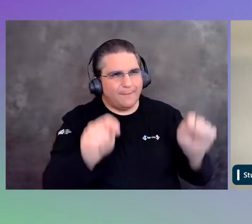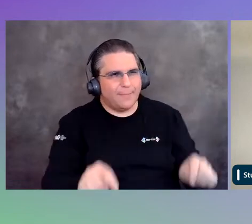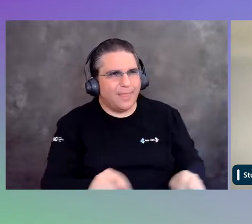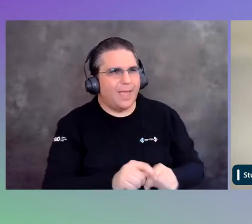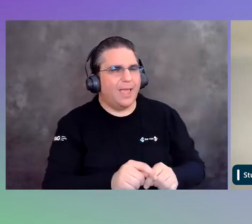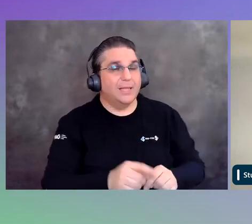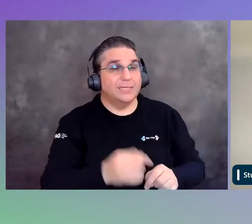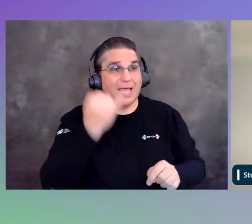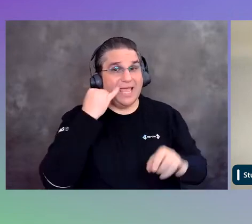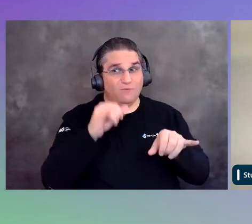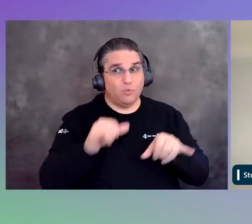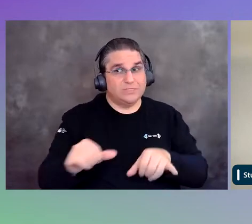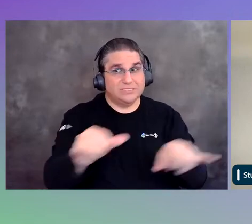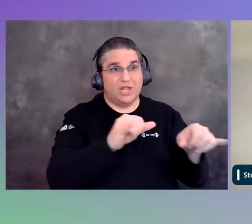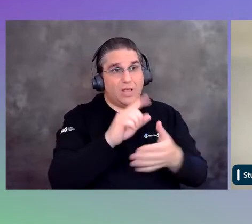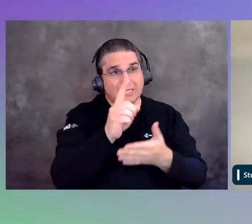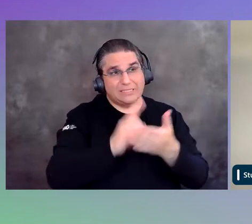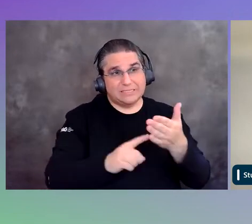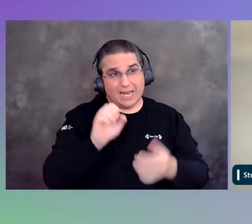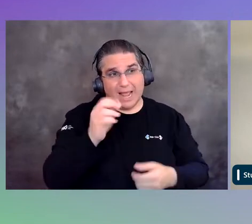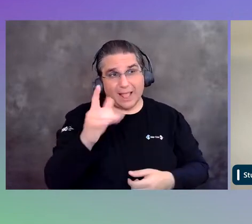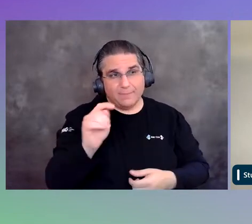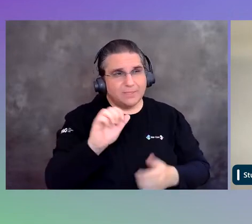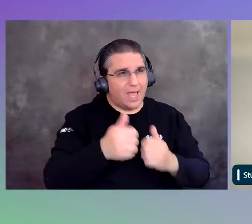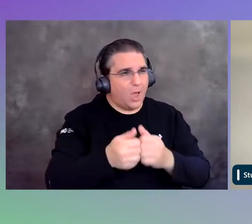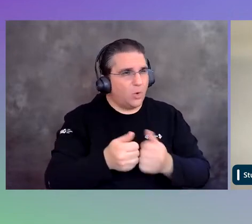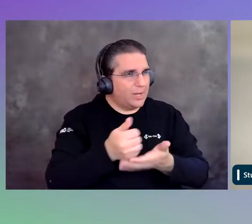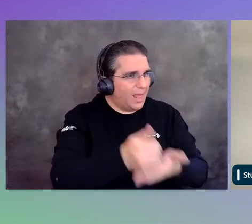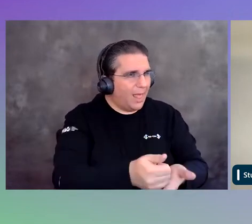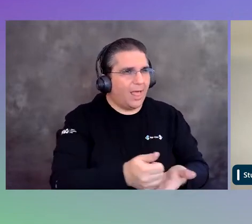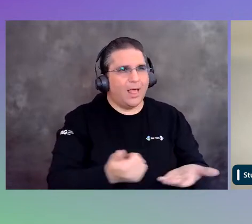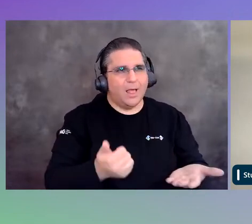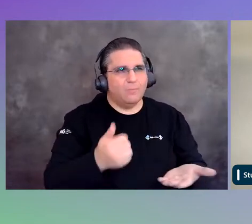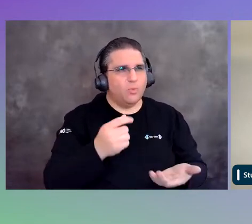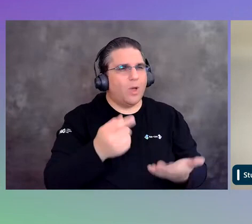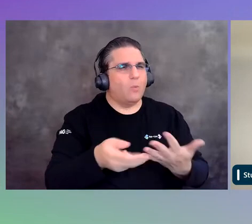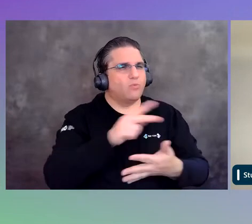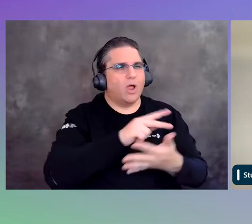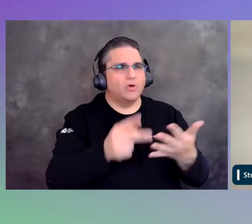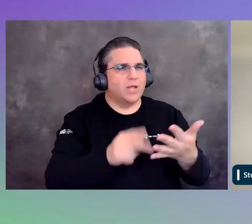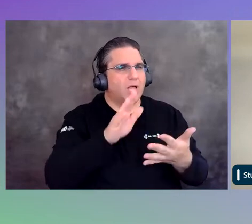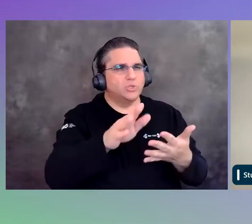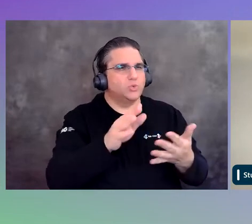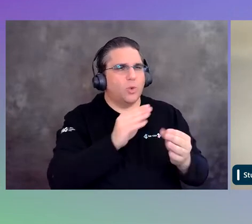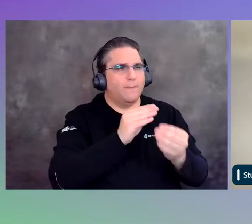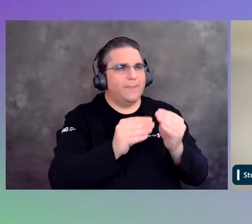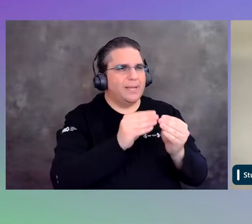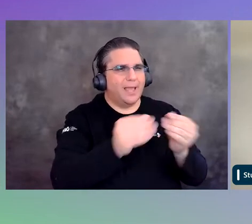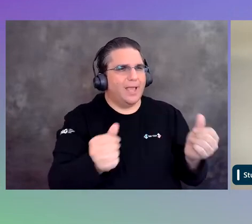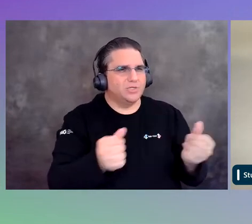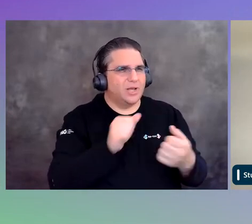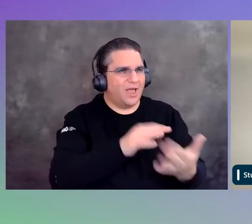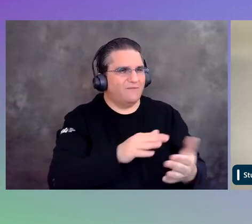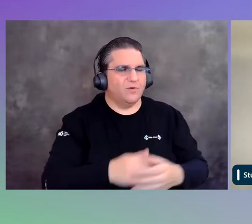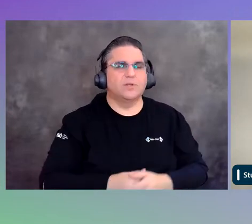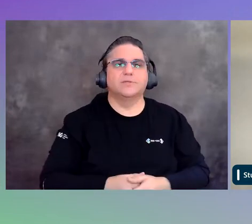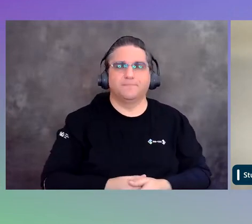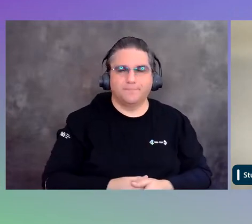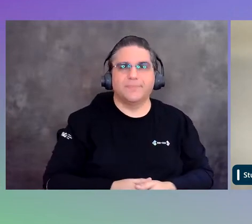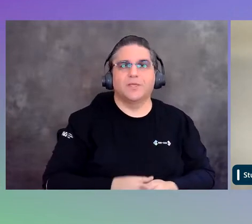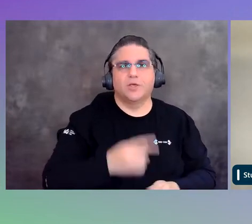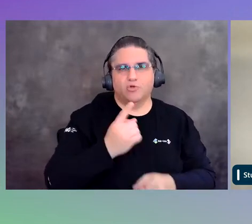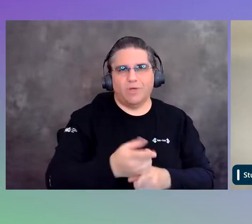help? Tips on prioritizing remediation efforts. Sure. So yeah, there was templates. A lot of things were repeated.